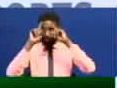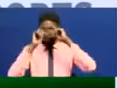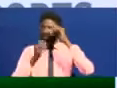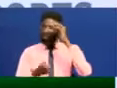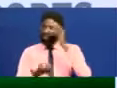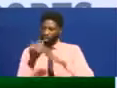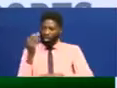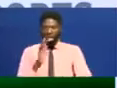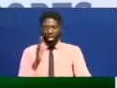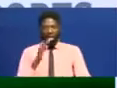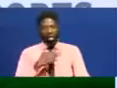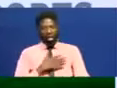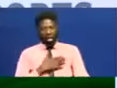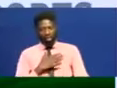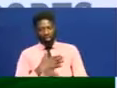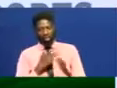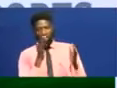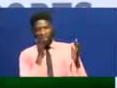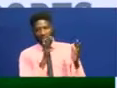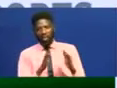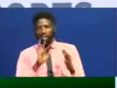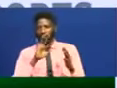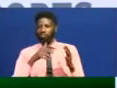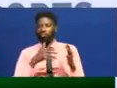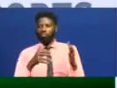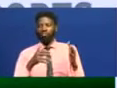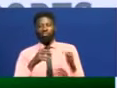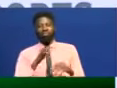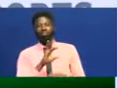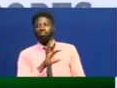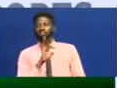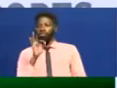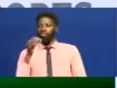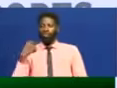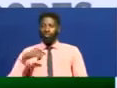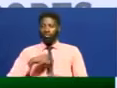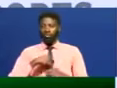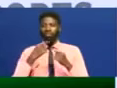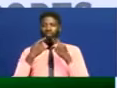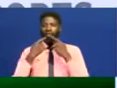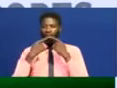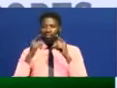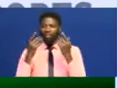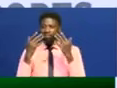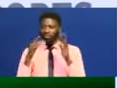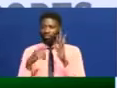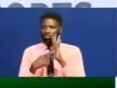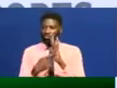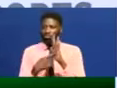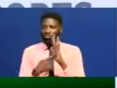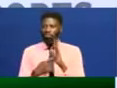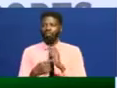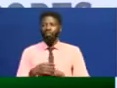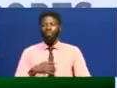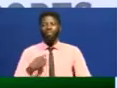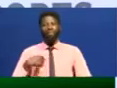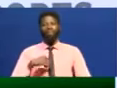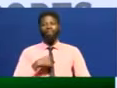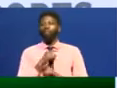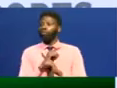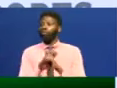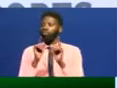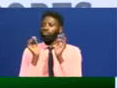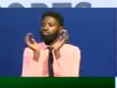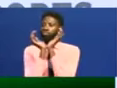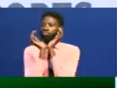being picked from our master plan. We have announced, for instance, that we will not do a